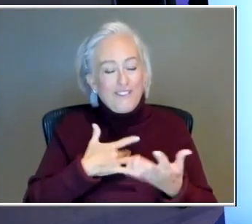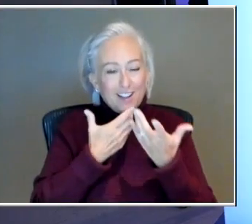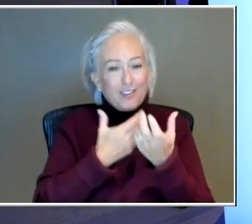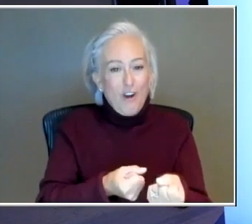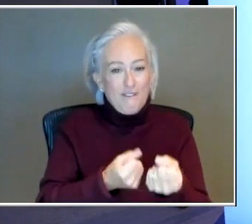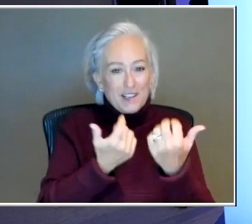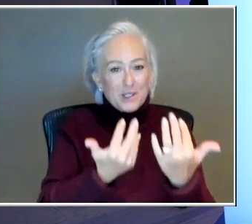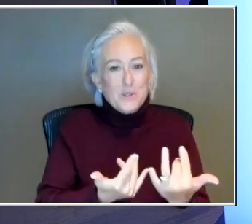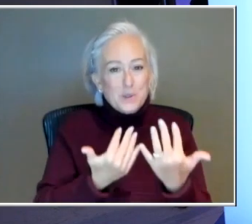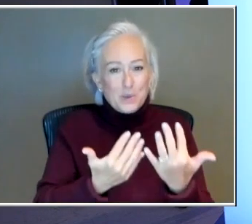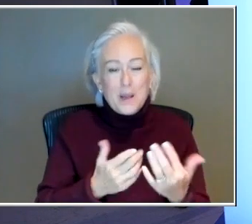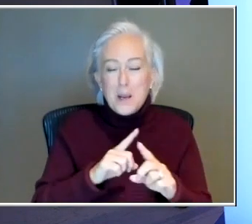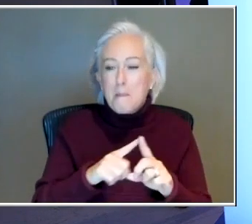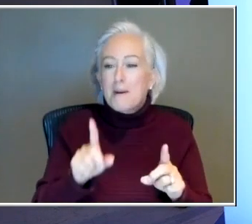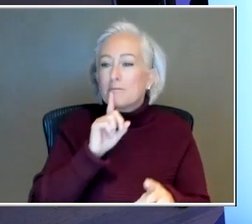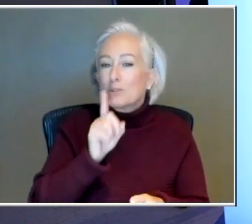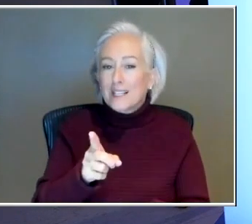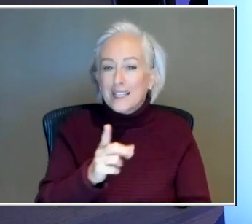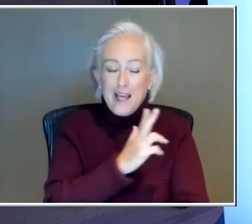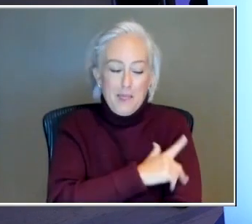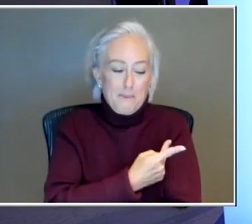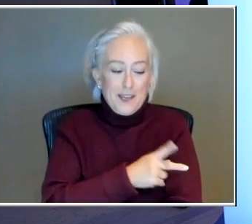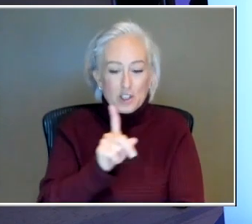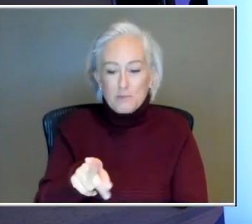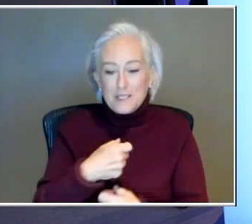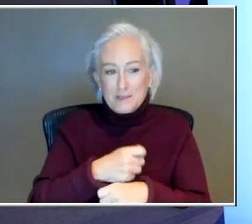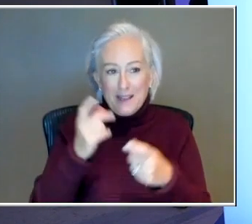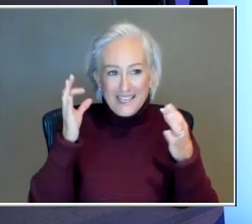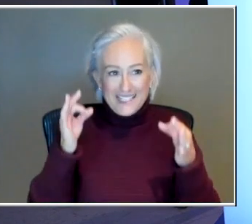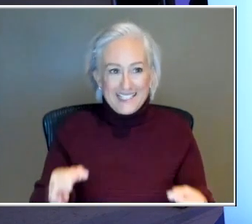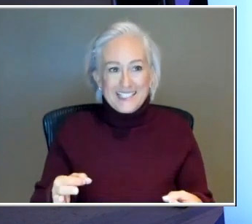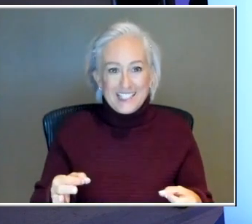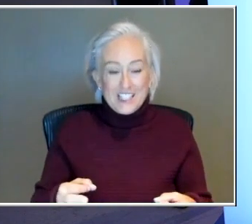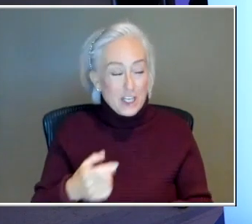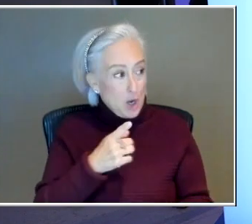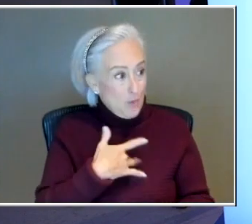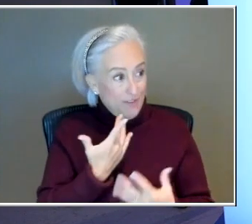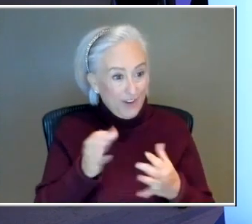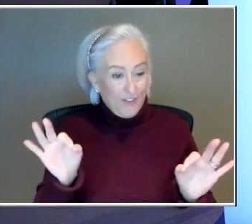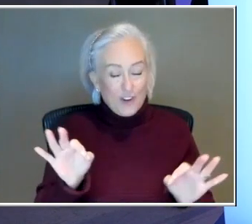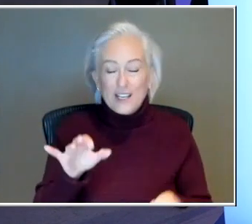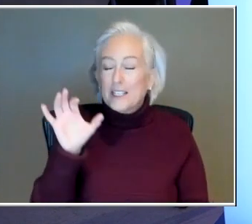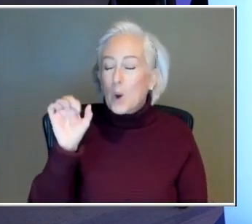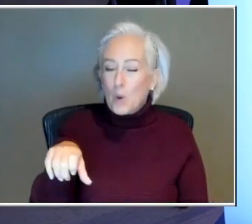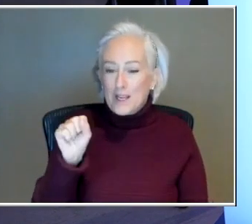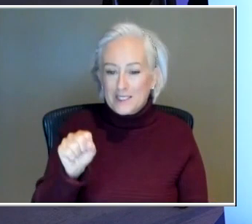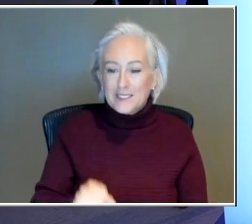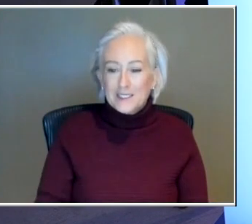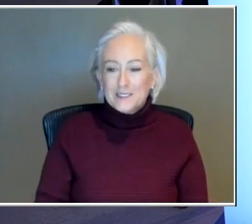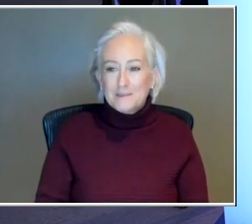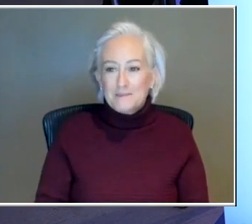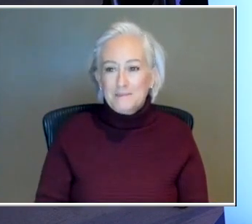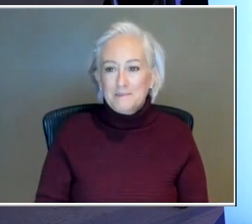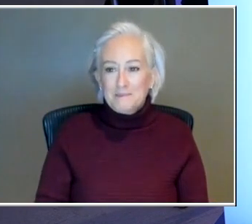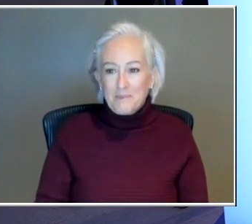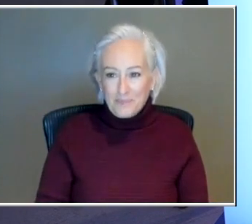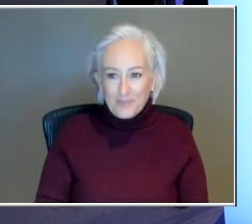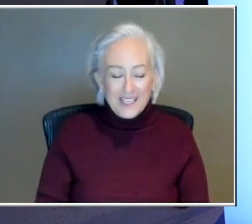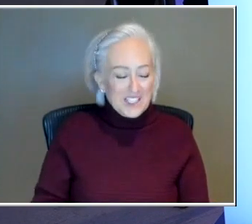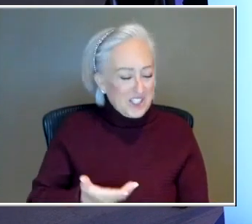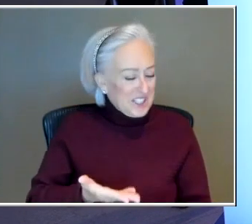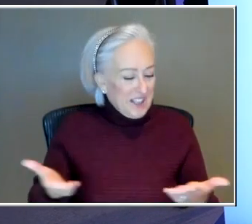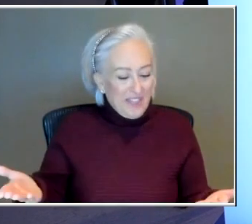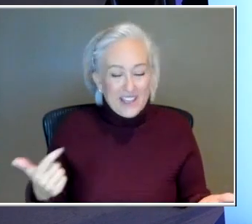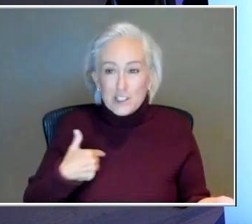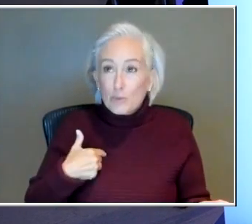makes that decision. How freeing will that be? Oh, wow, very. Yeah, it's like those little things that we take for granted. We don't realize we all jump in